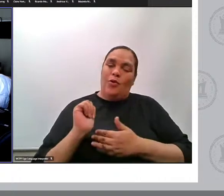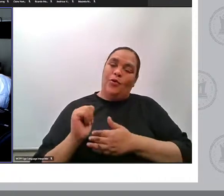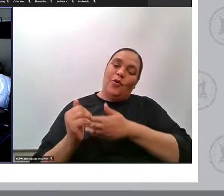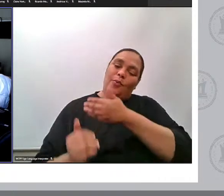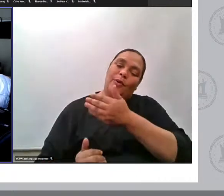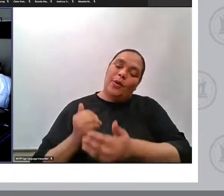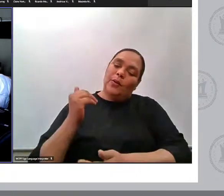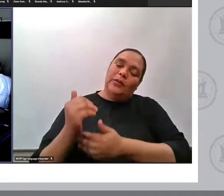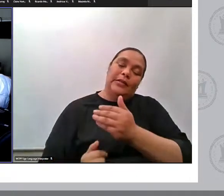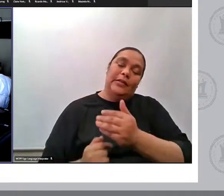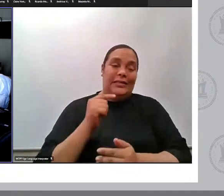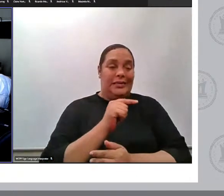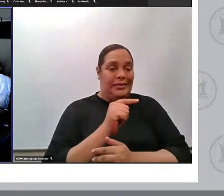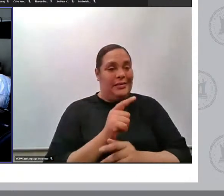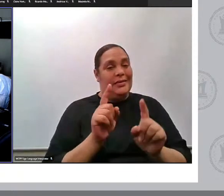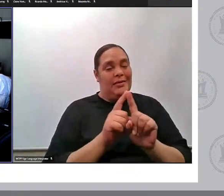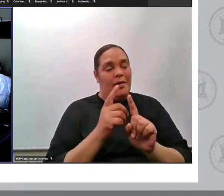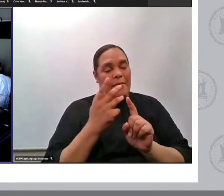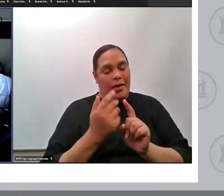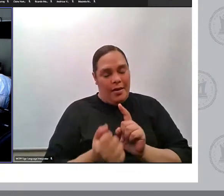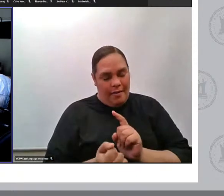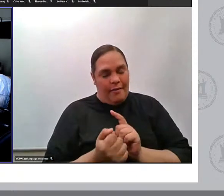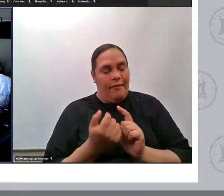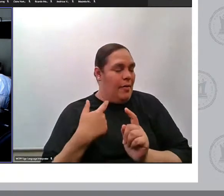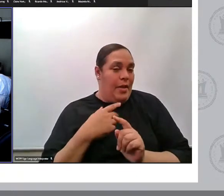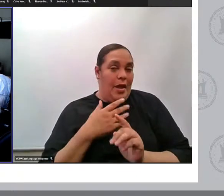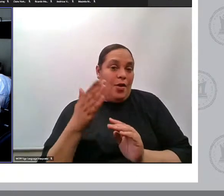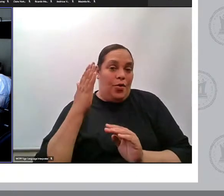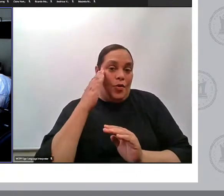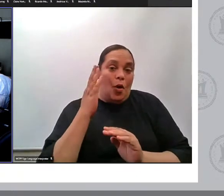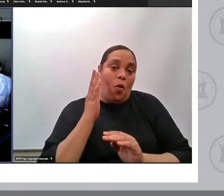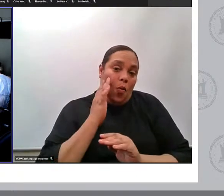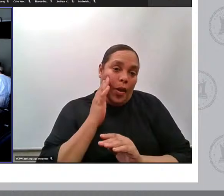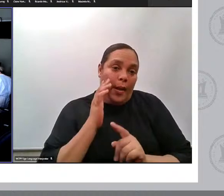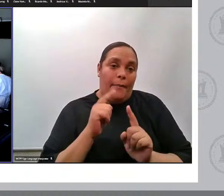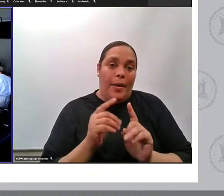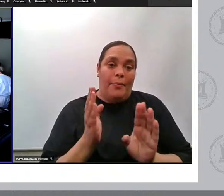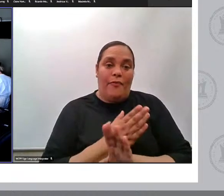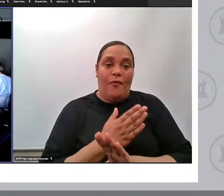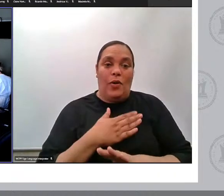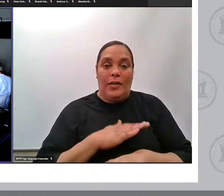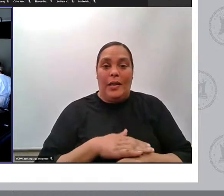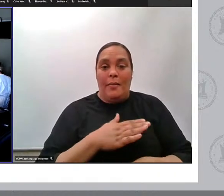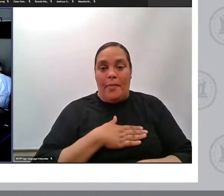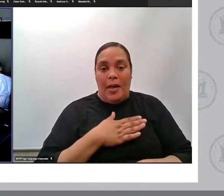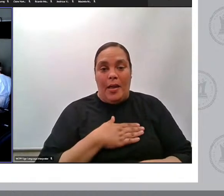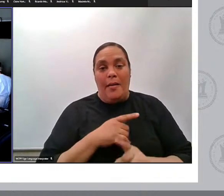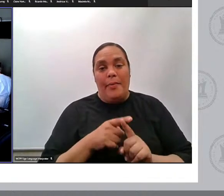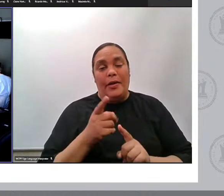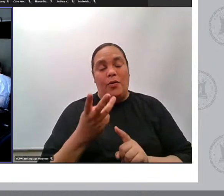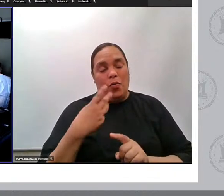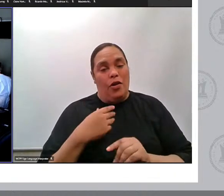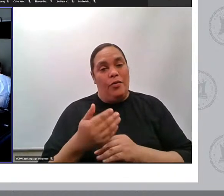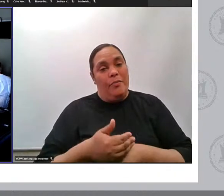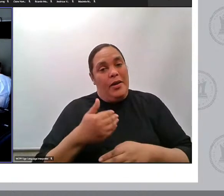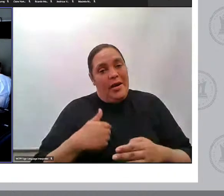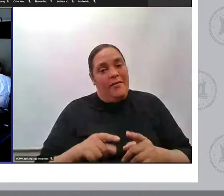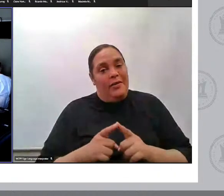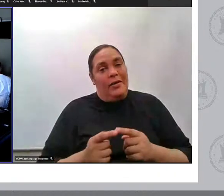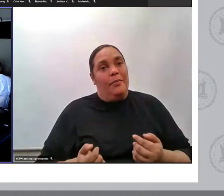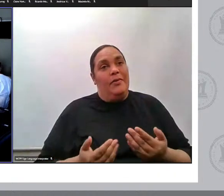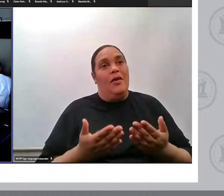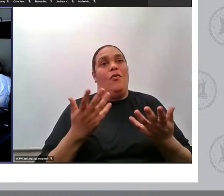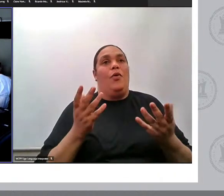process. He has also, I wouldn't know exactly when, it's before my time, but has previously also served on the